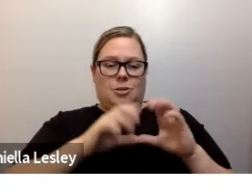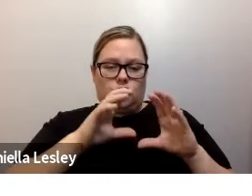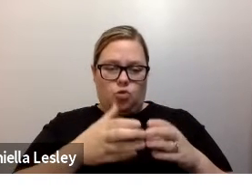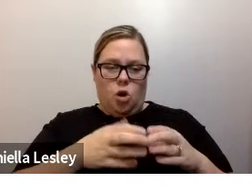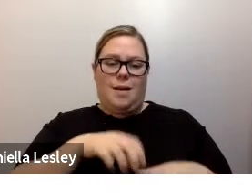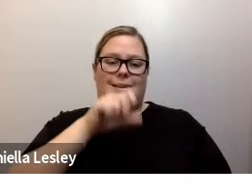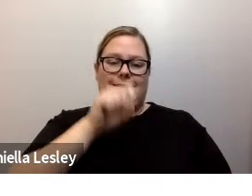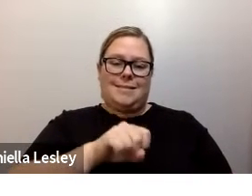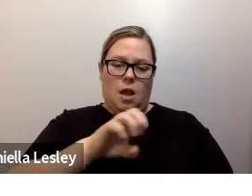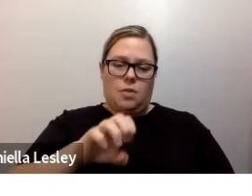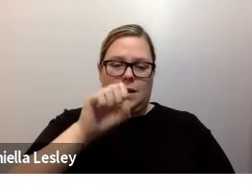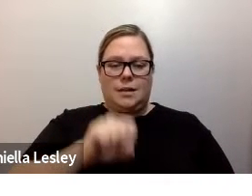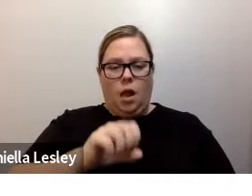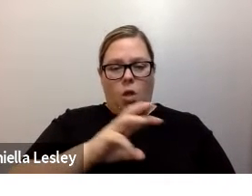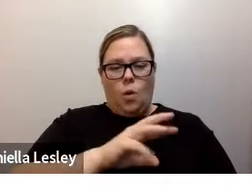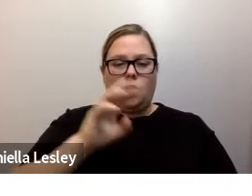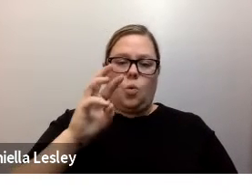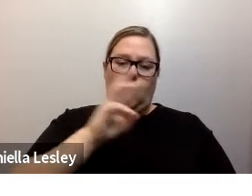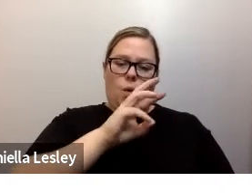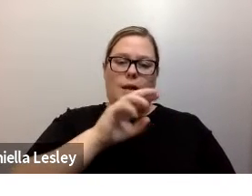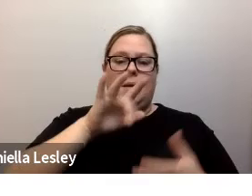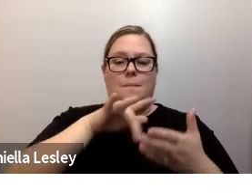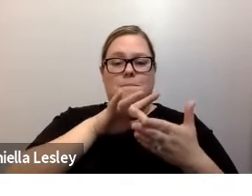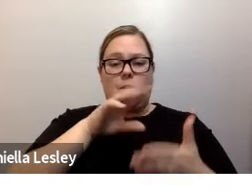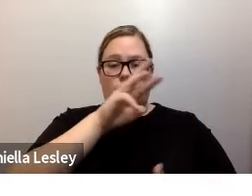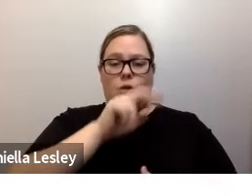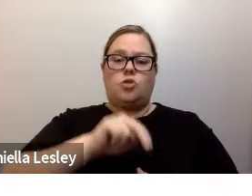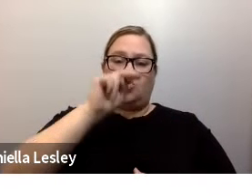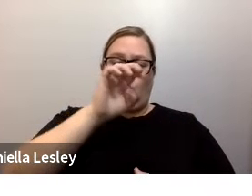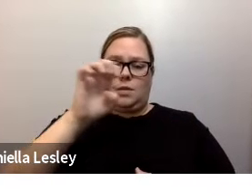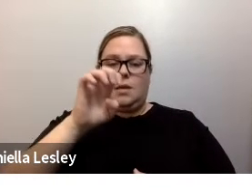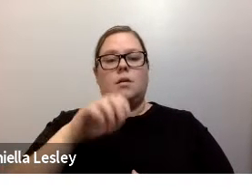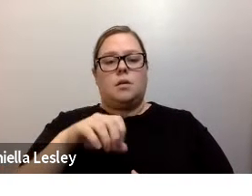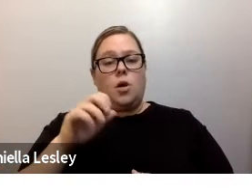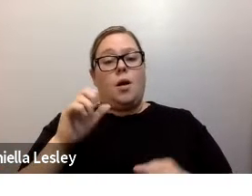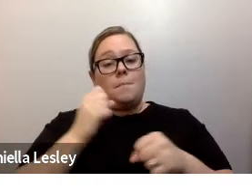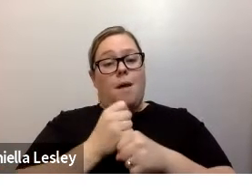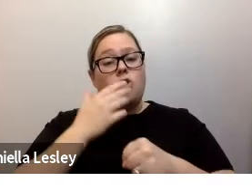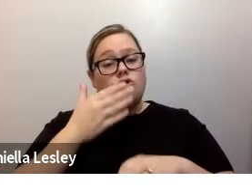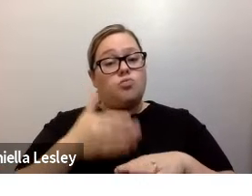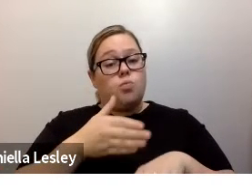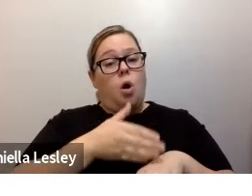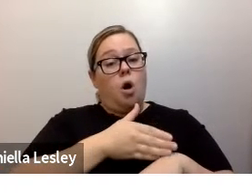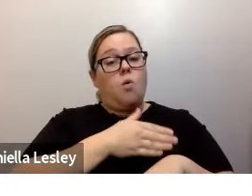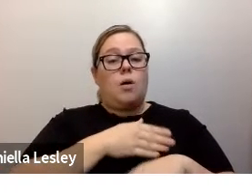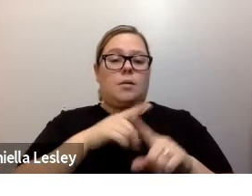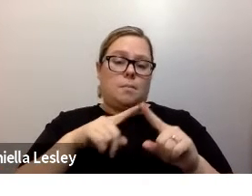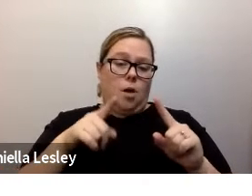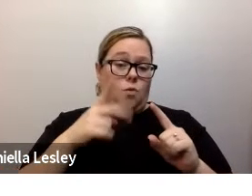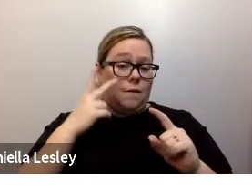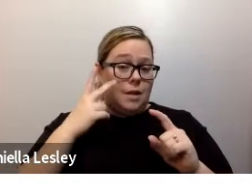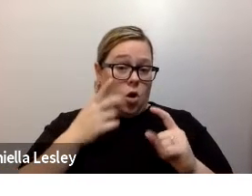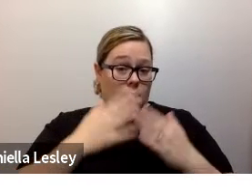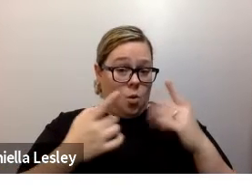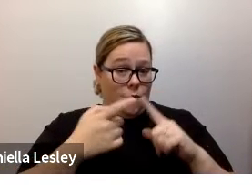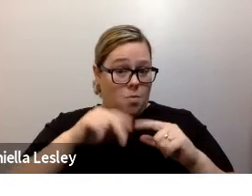West, Midwest, and Northwest. And so we've made pretty good progress in some groups, but have you see if you're someone from the Northeast,